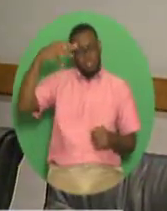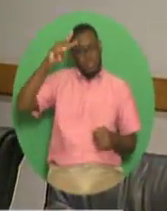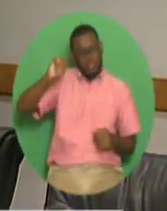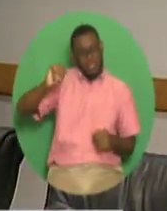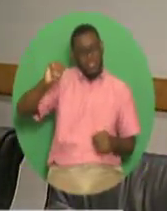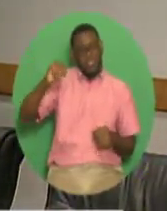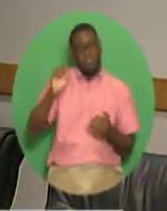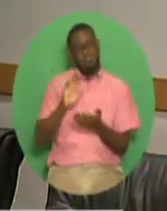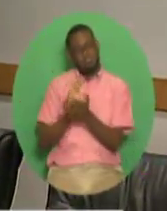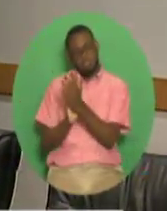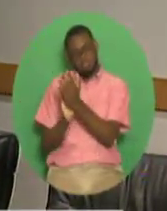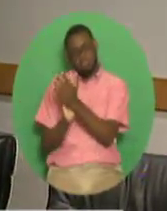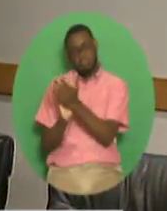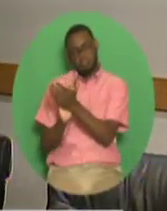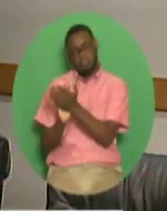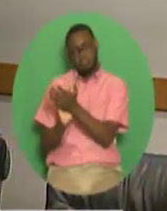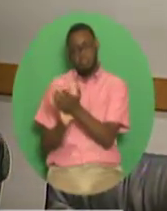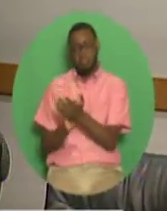something